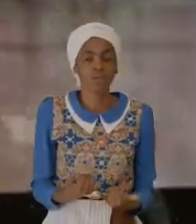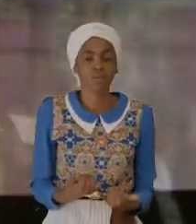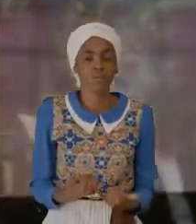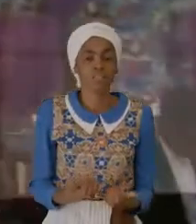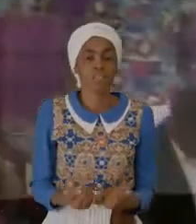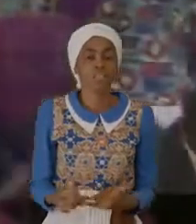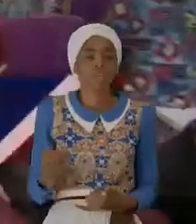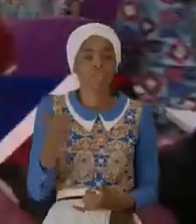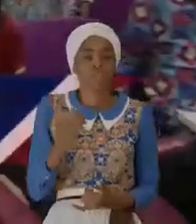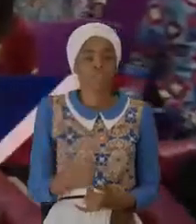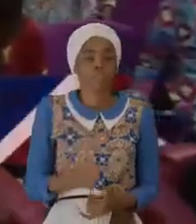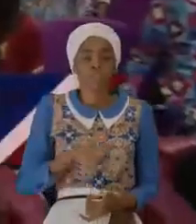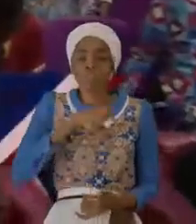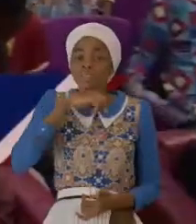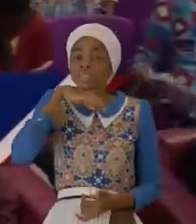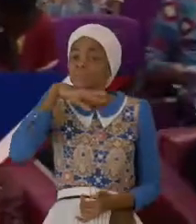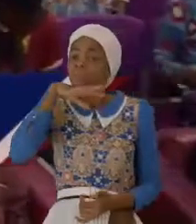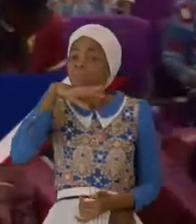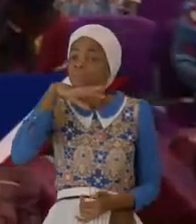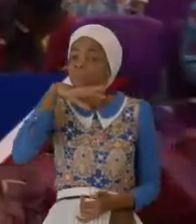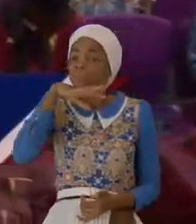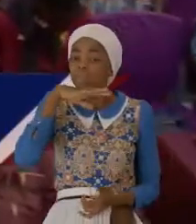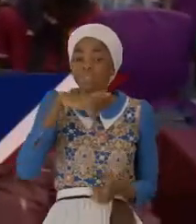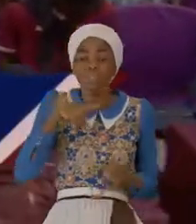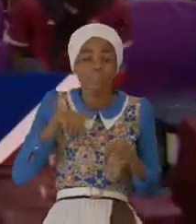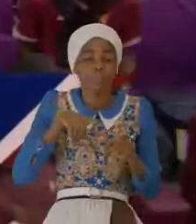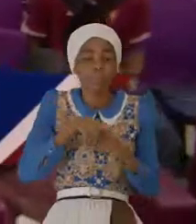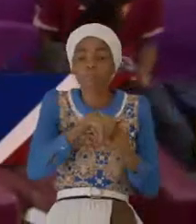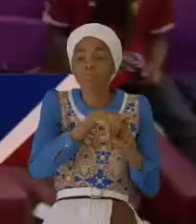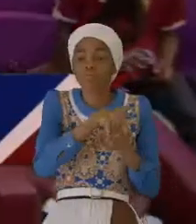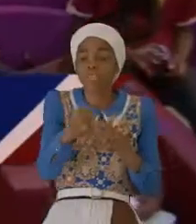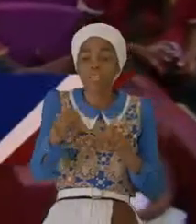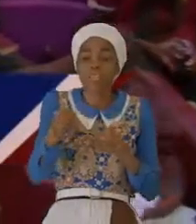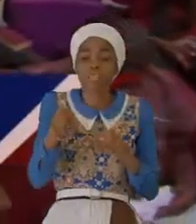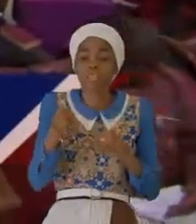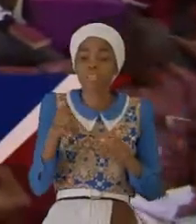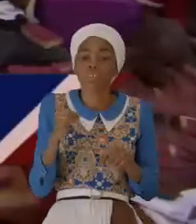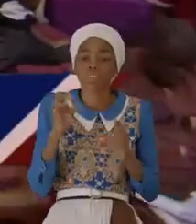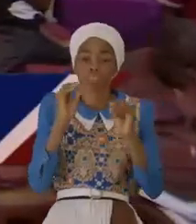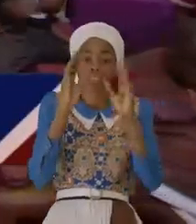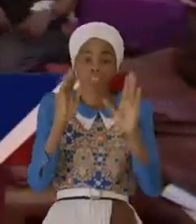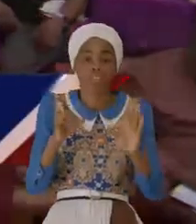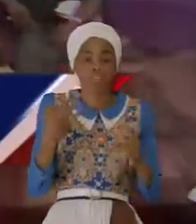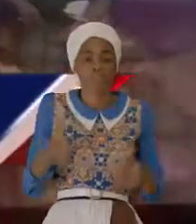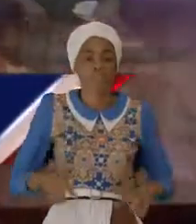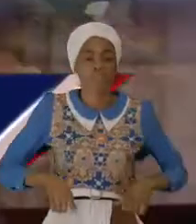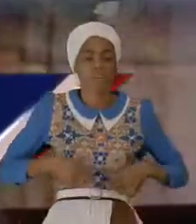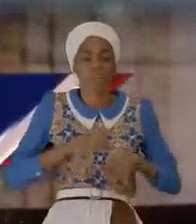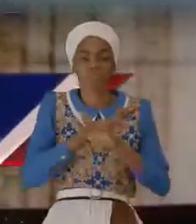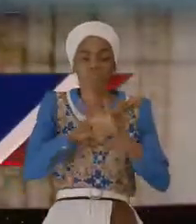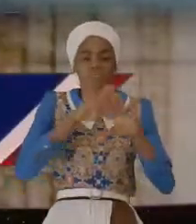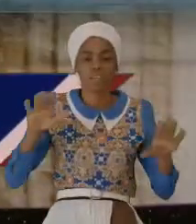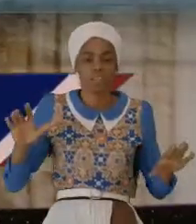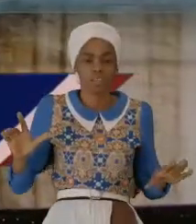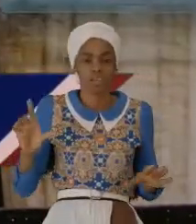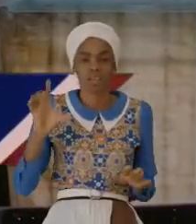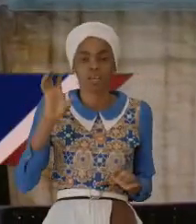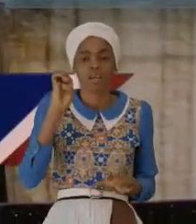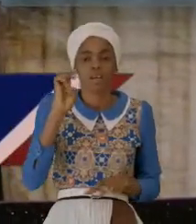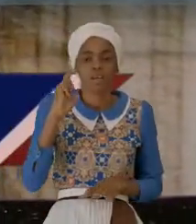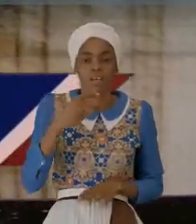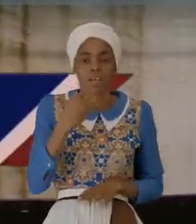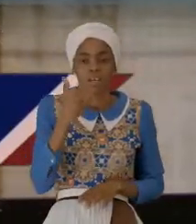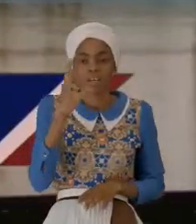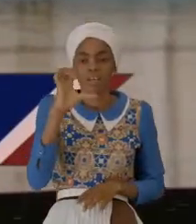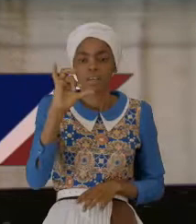that the bridge of voted teachers of lifeless legalism three things